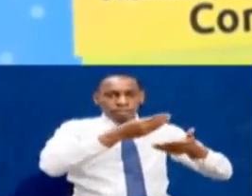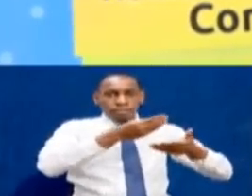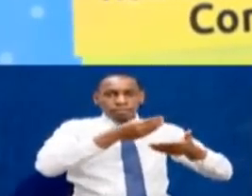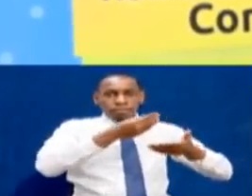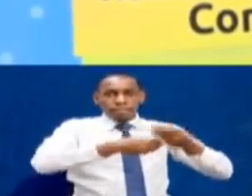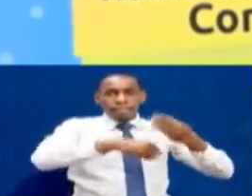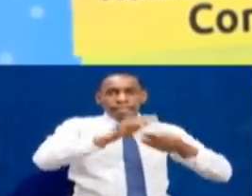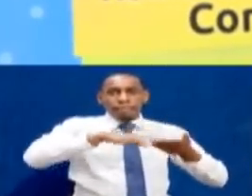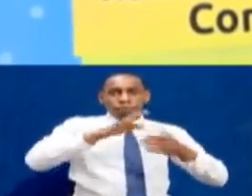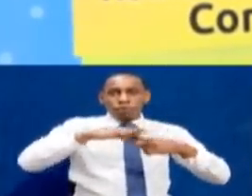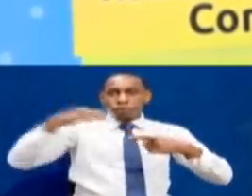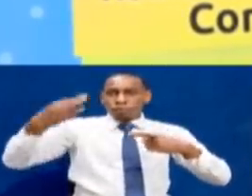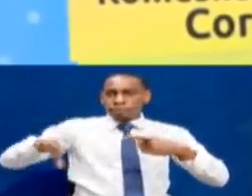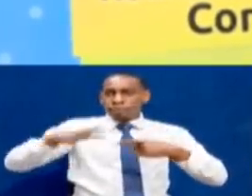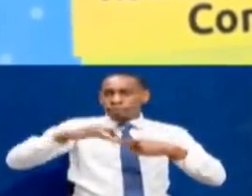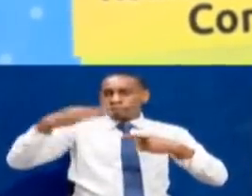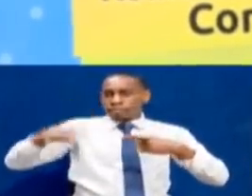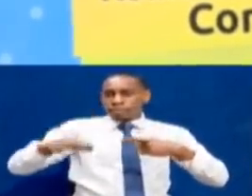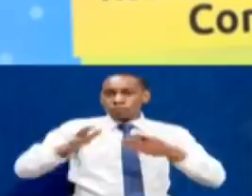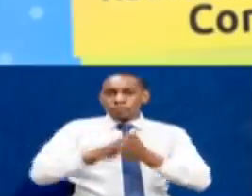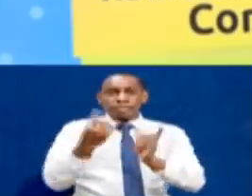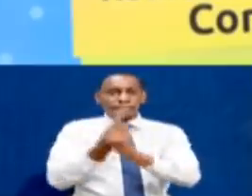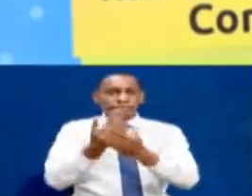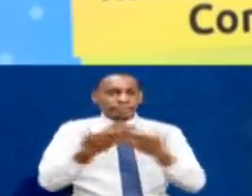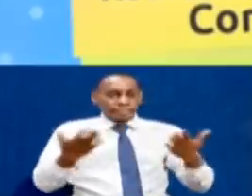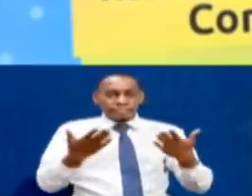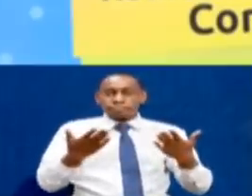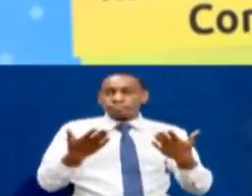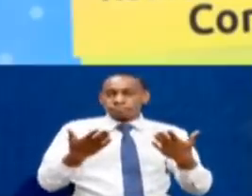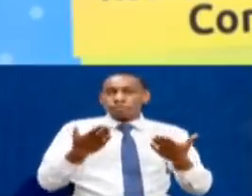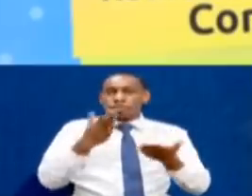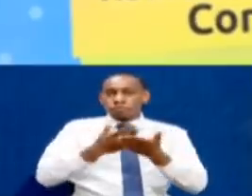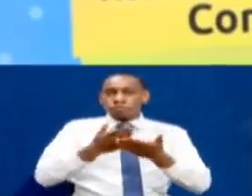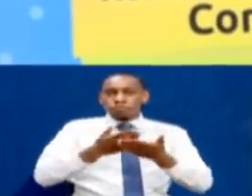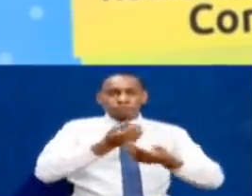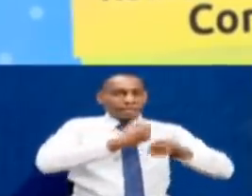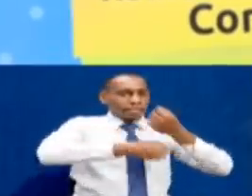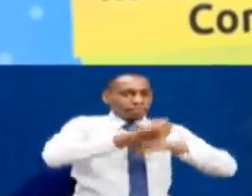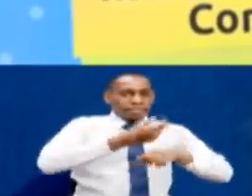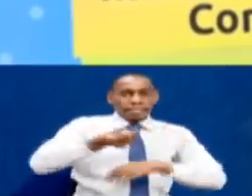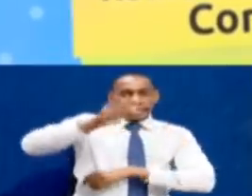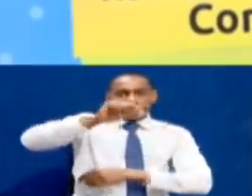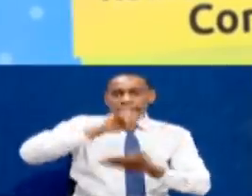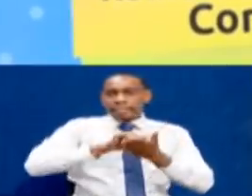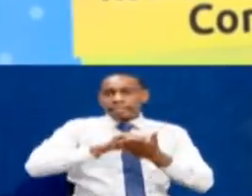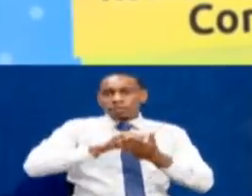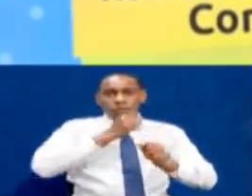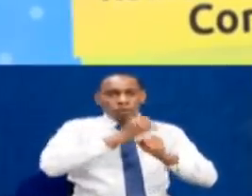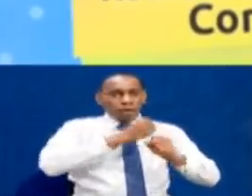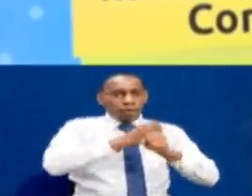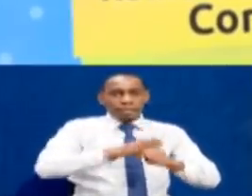more mama mbogas and so on and so forth, to increase a little bit the activities that they are